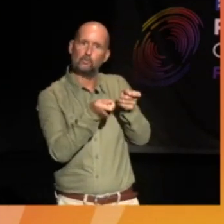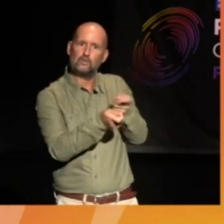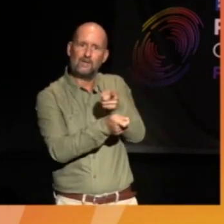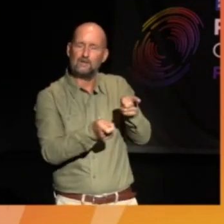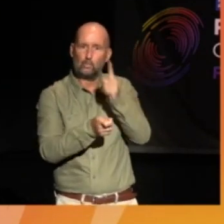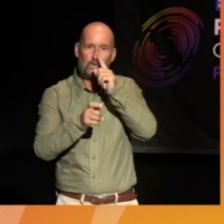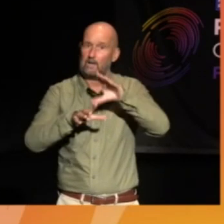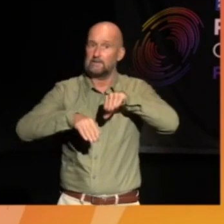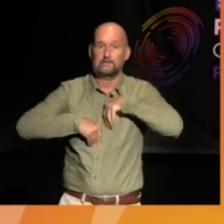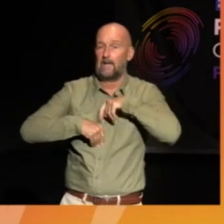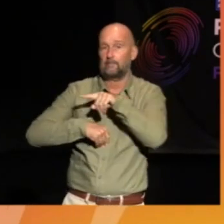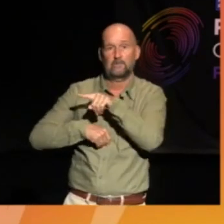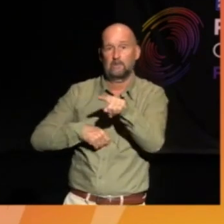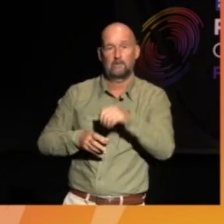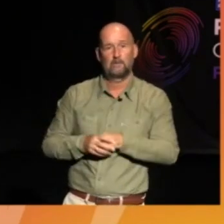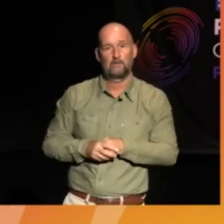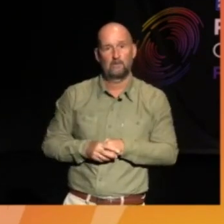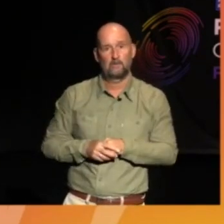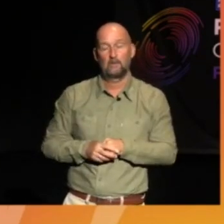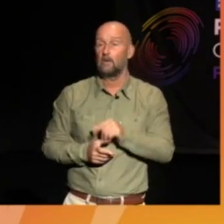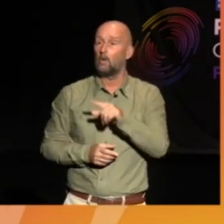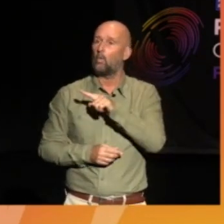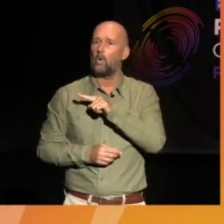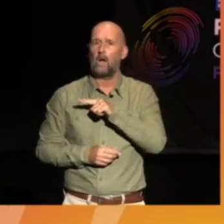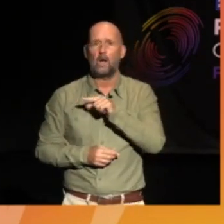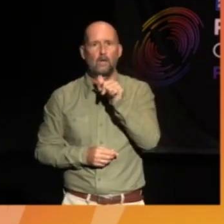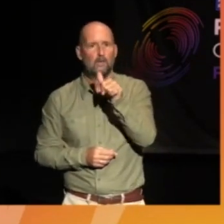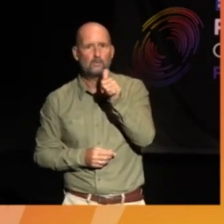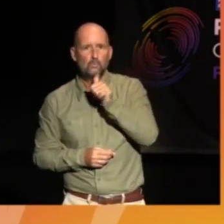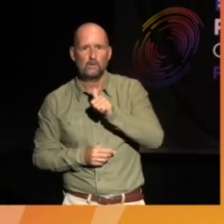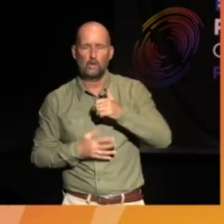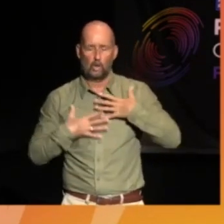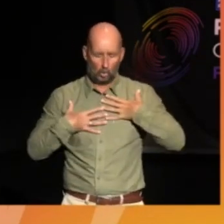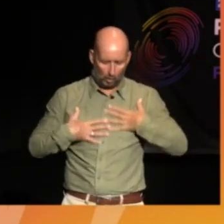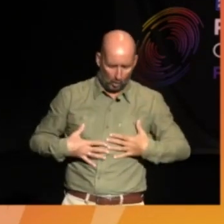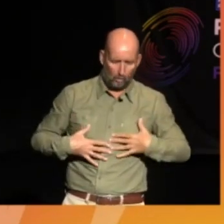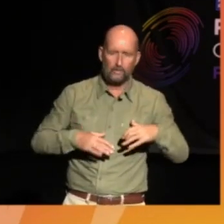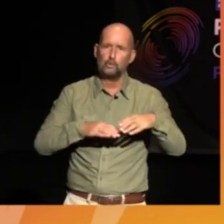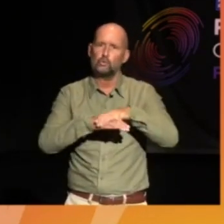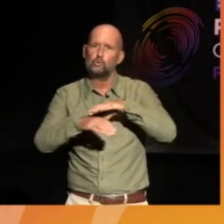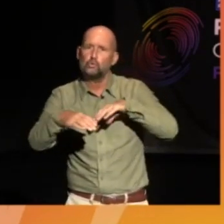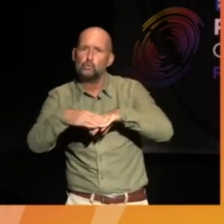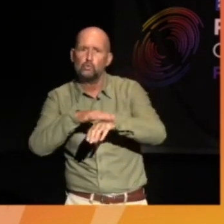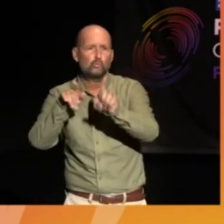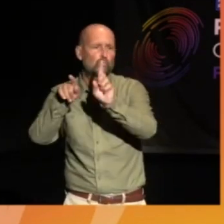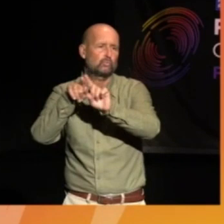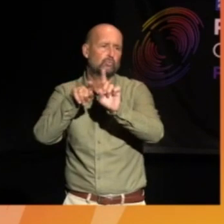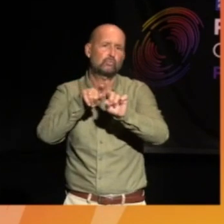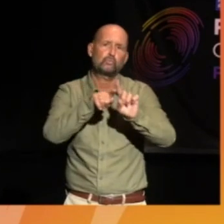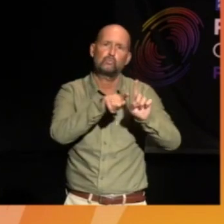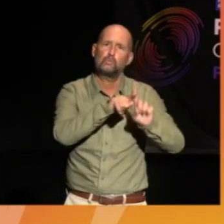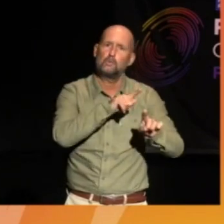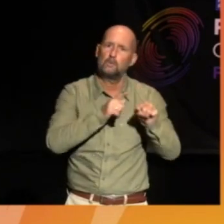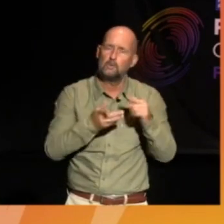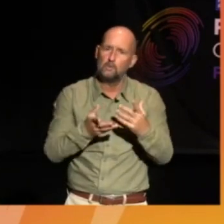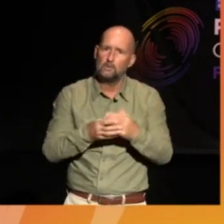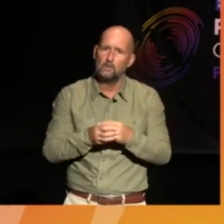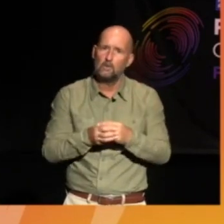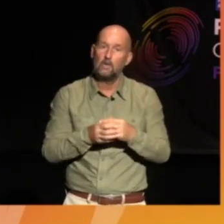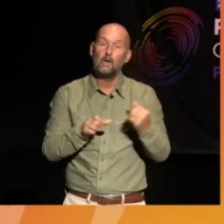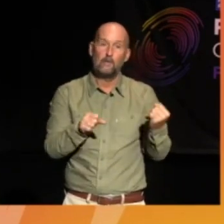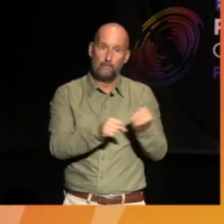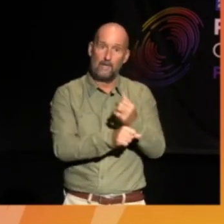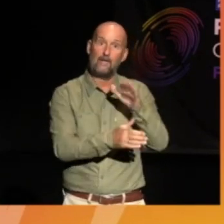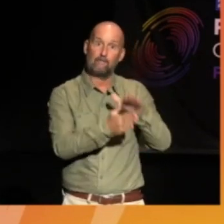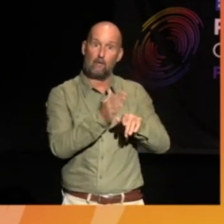unacceptable. Many of us must be using those clothes and shoes and apparels and many other things which are produced by